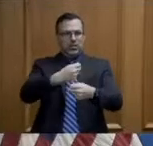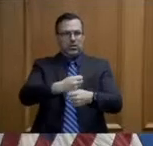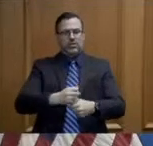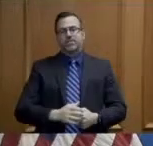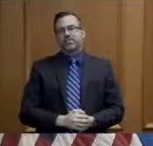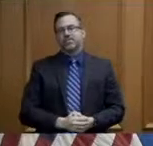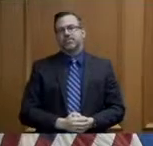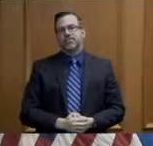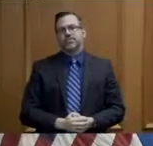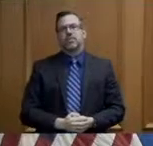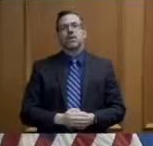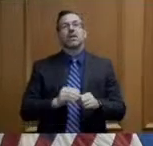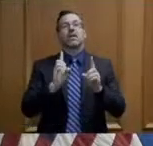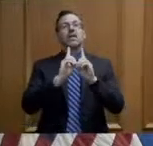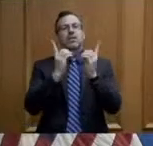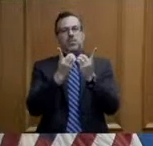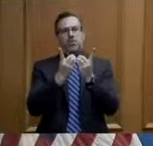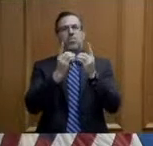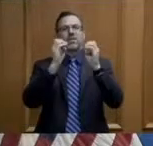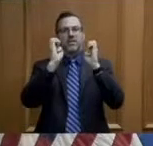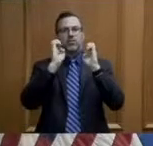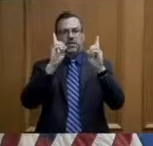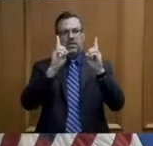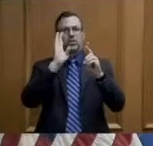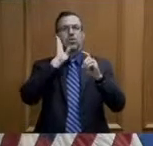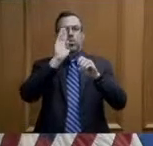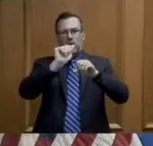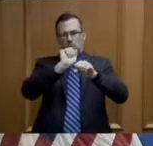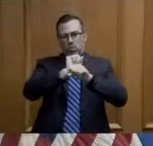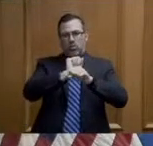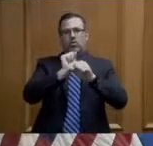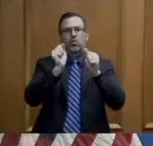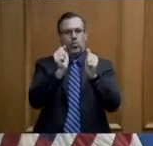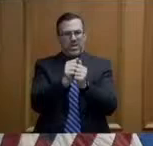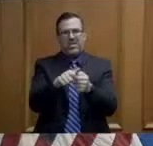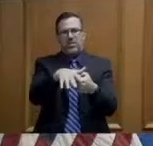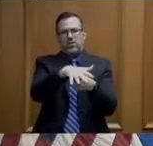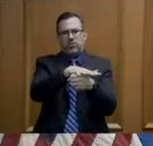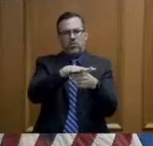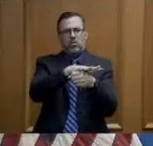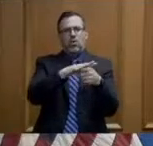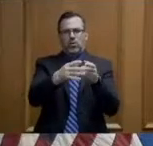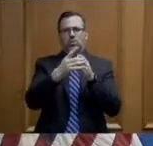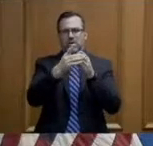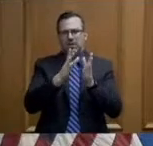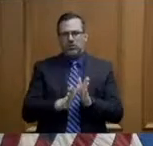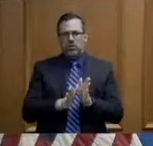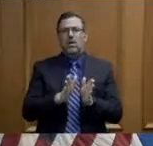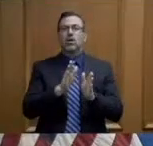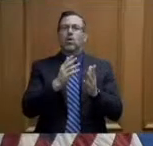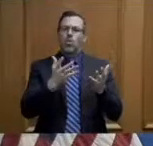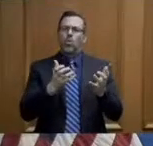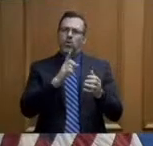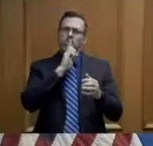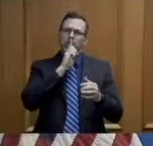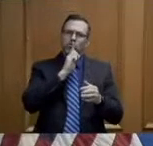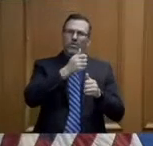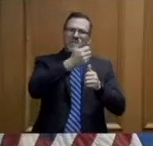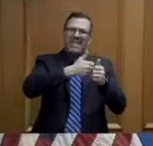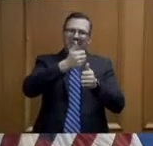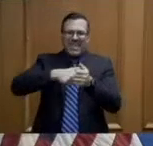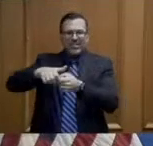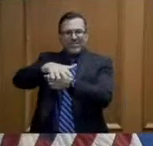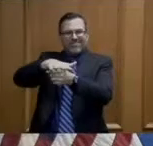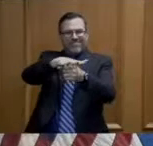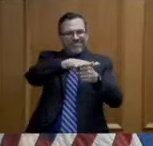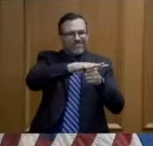Department of Education will work with local leaders. We want to make sure that there is flexibility for districts all across